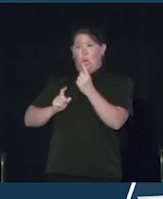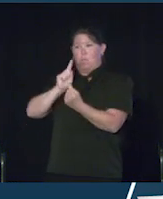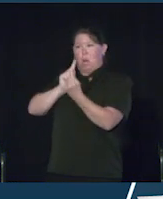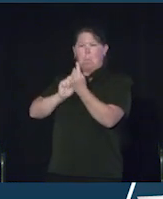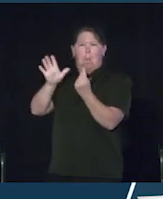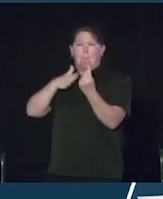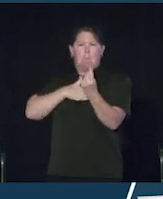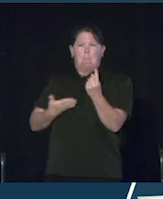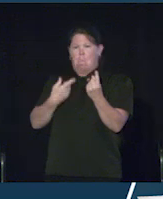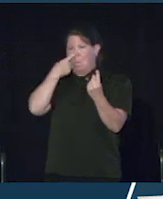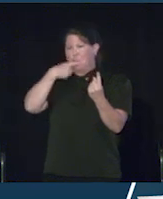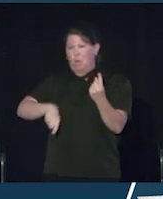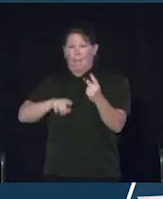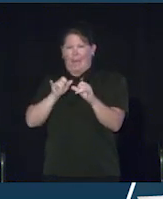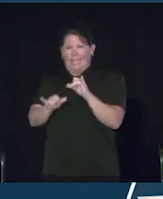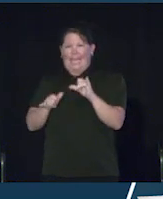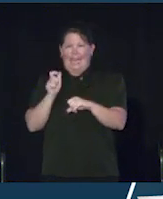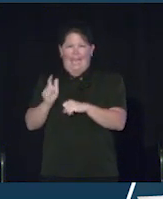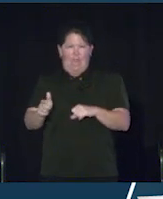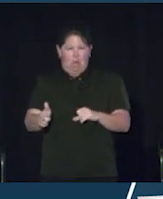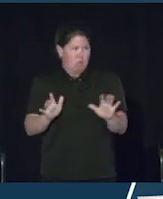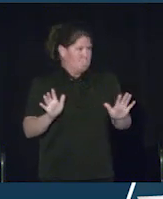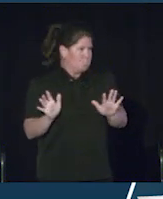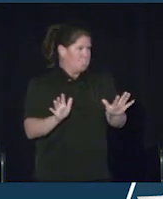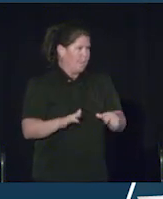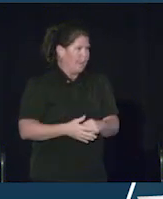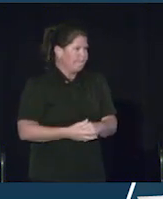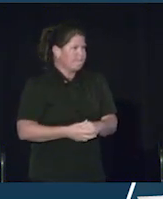Okay? Thank you.